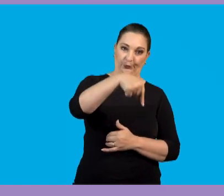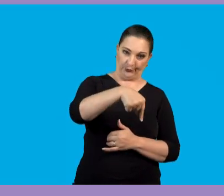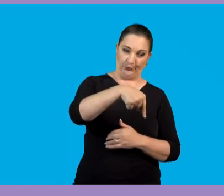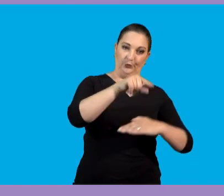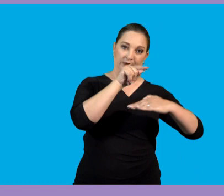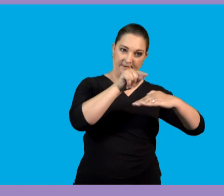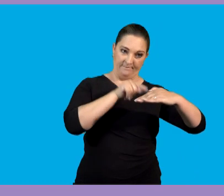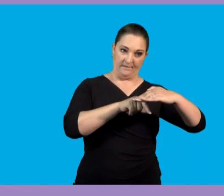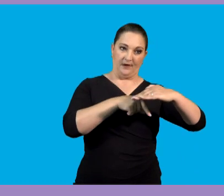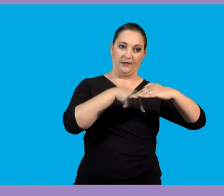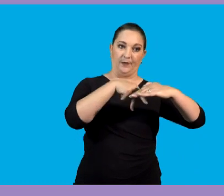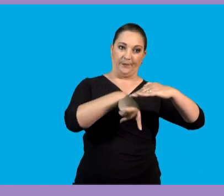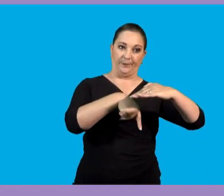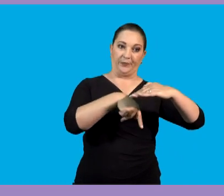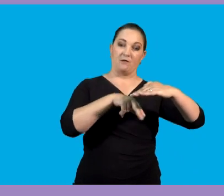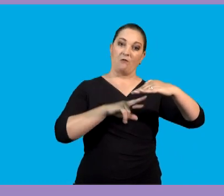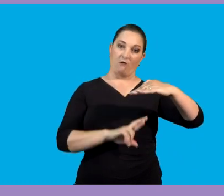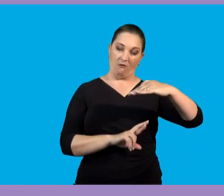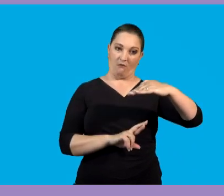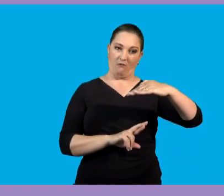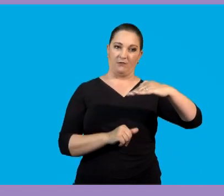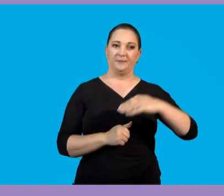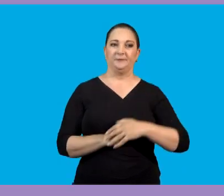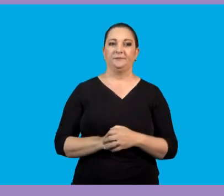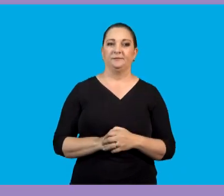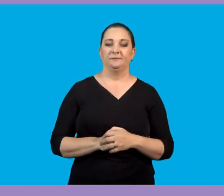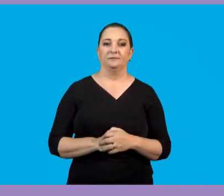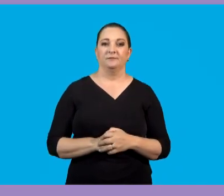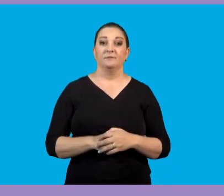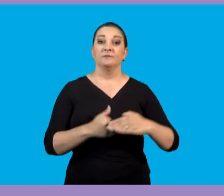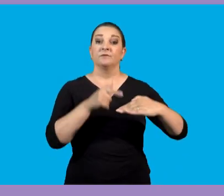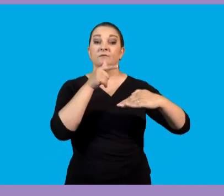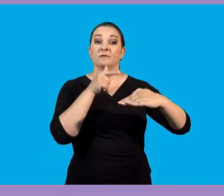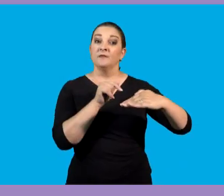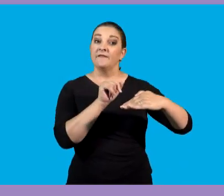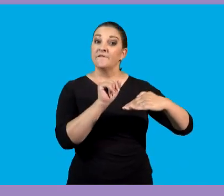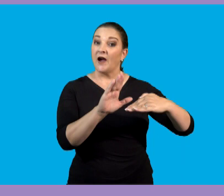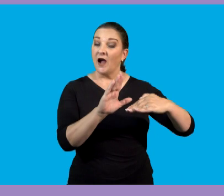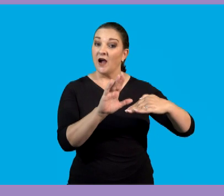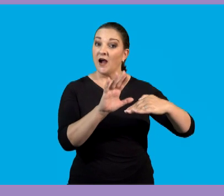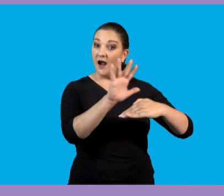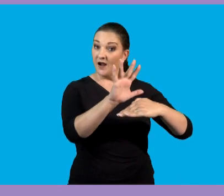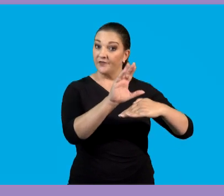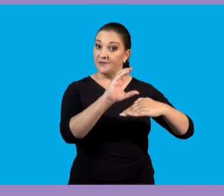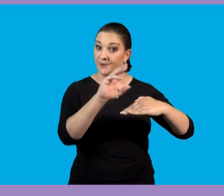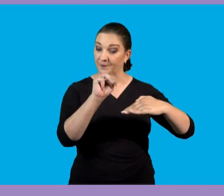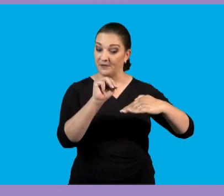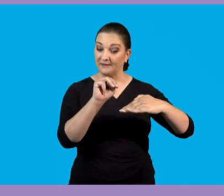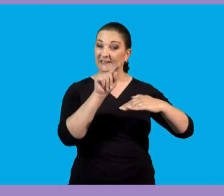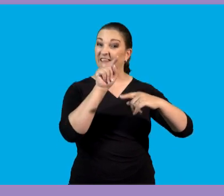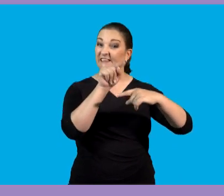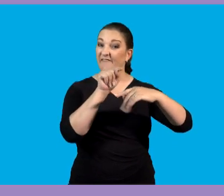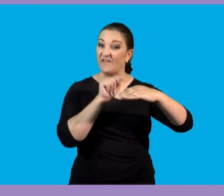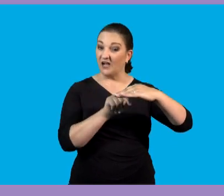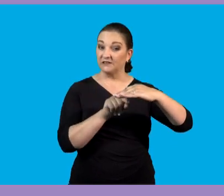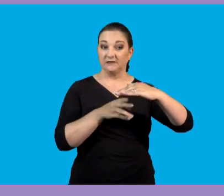So this is going to be now, as we have seen, the length of PQ is 5 centimeters, and we are going to divide